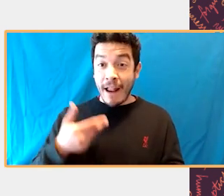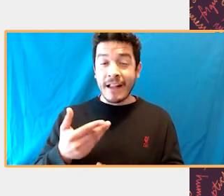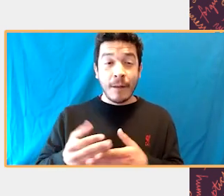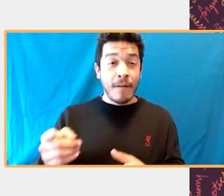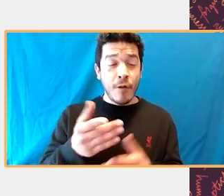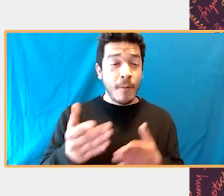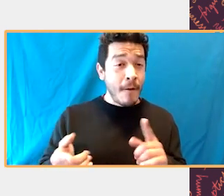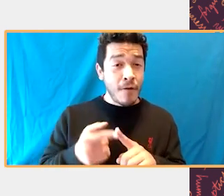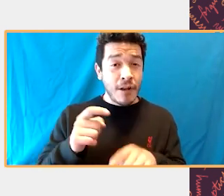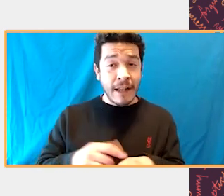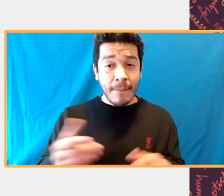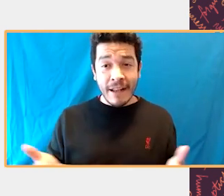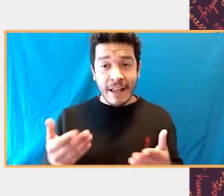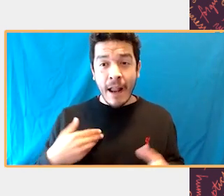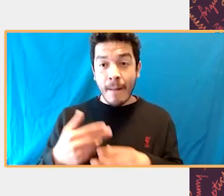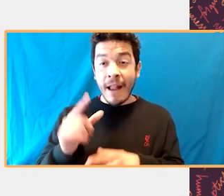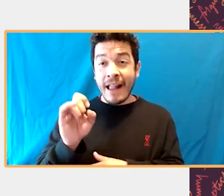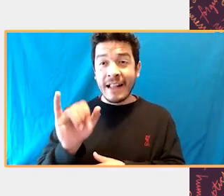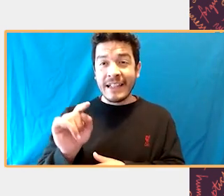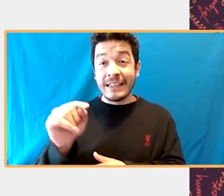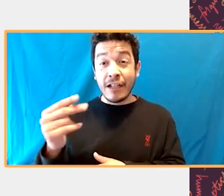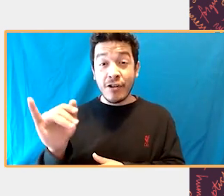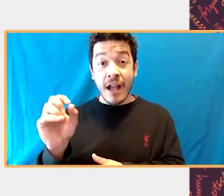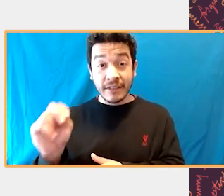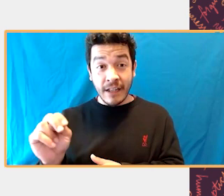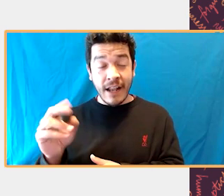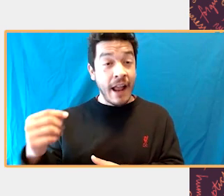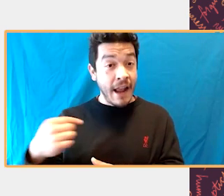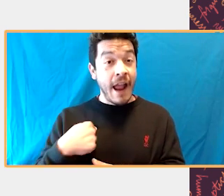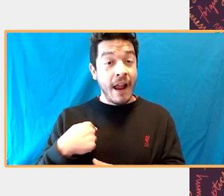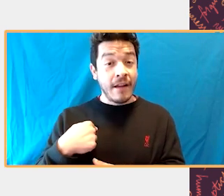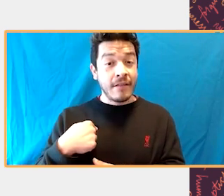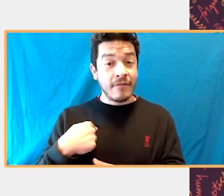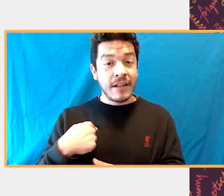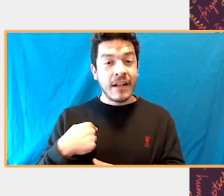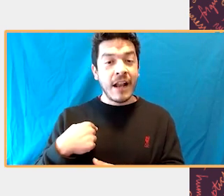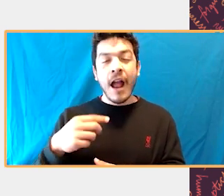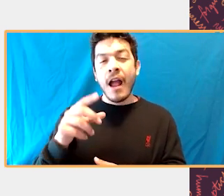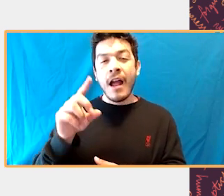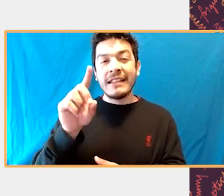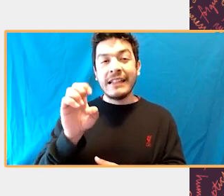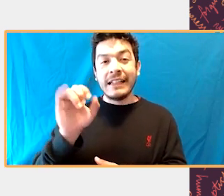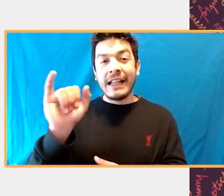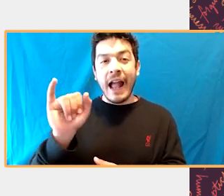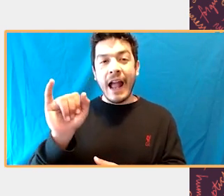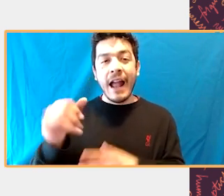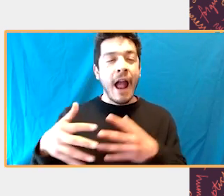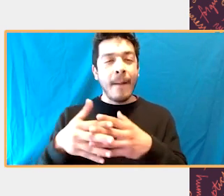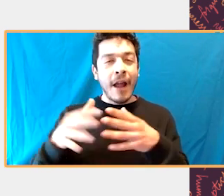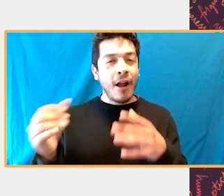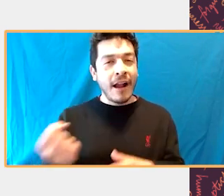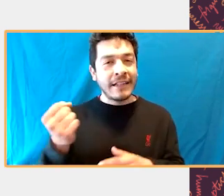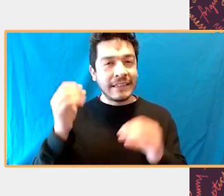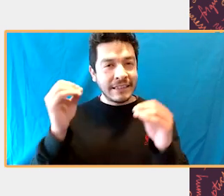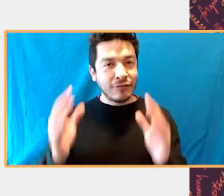might be your first time here. My name is Lindsey T. Jackson, and I am called America's DEI teacher, although I'm not sure I'm